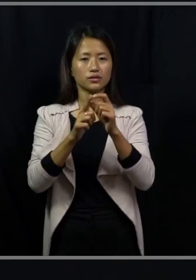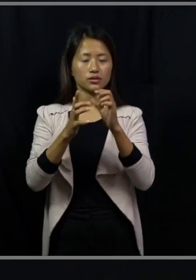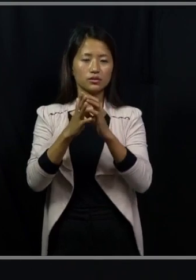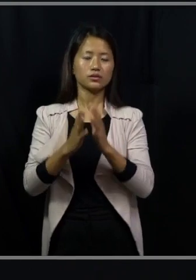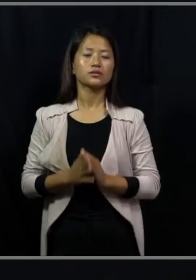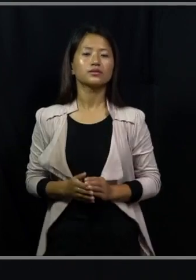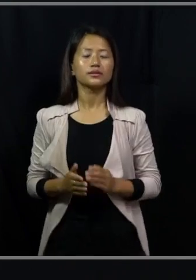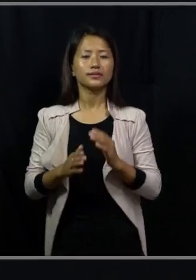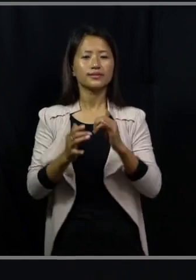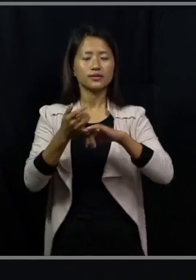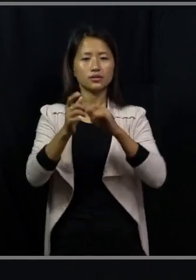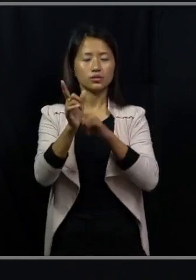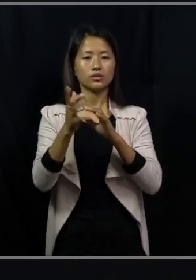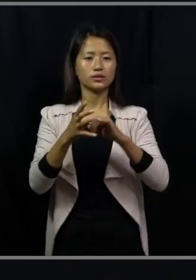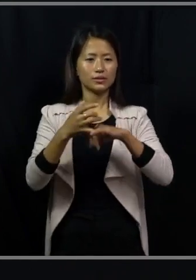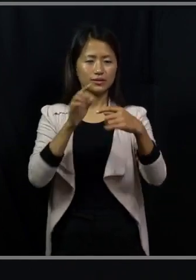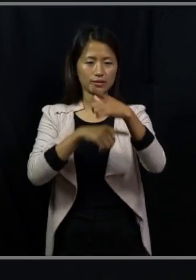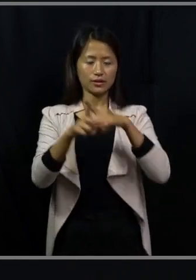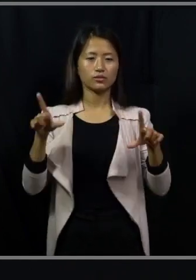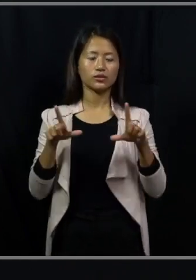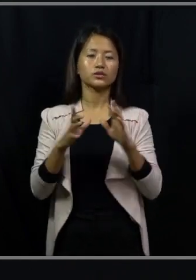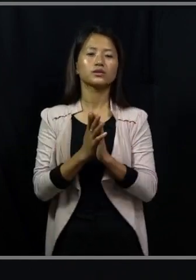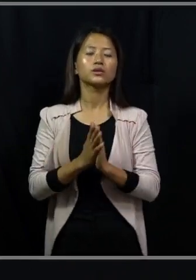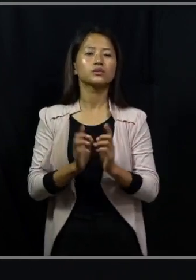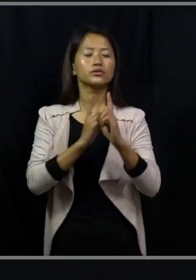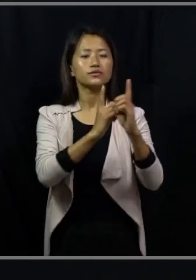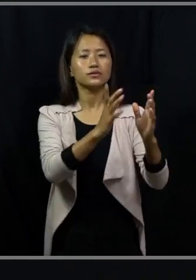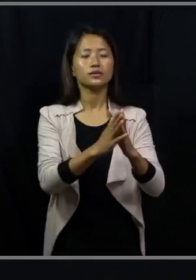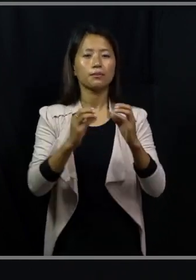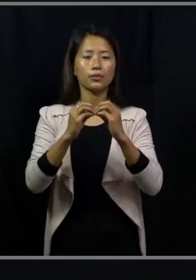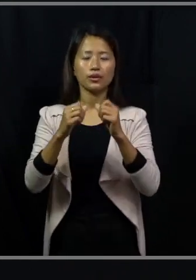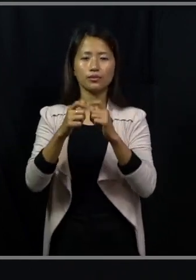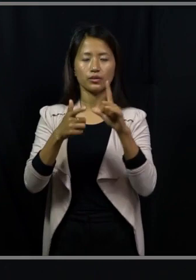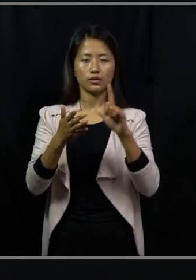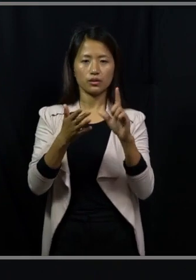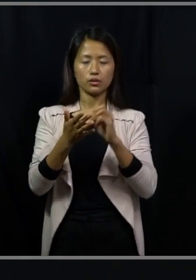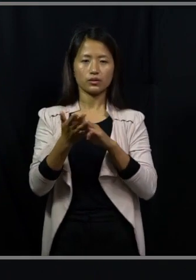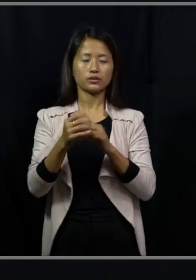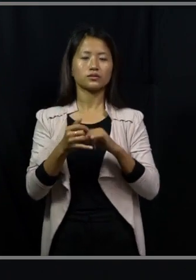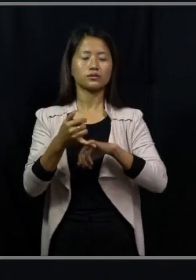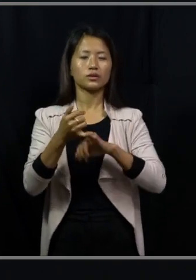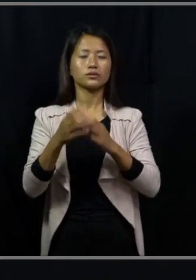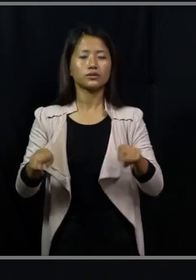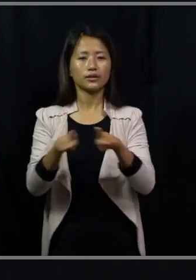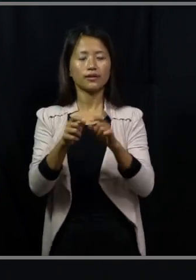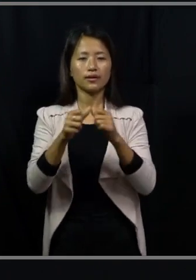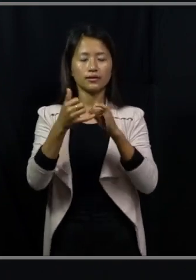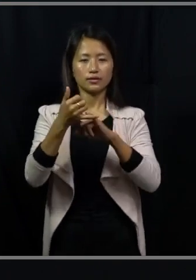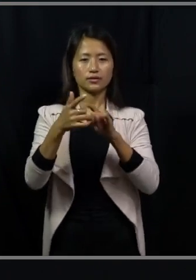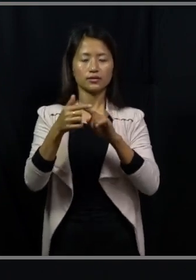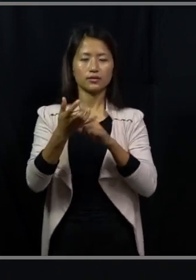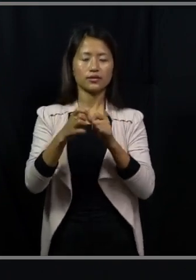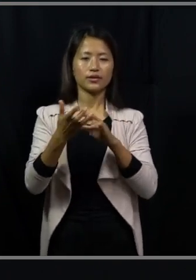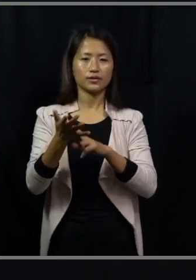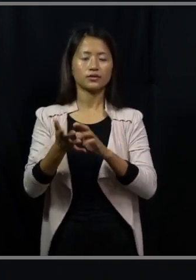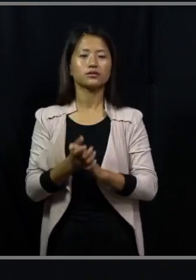in their Semitic language, and which was followed by the Babylonians and the Assyrians. And so to